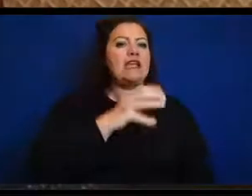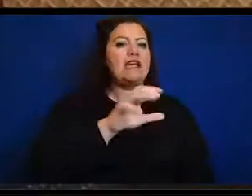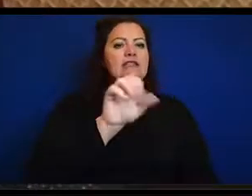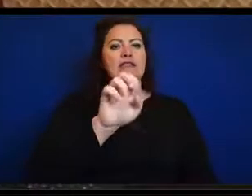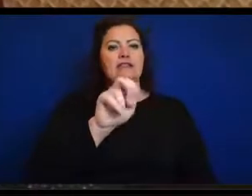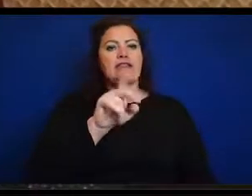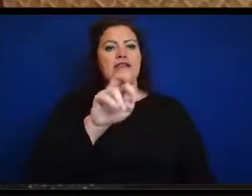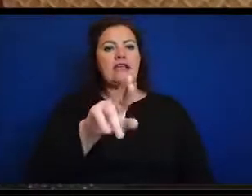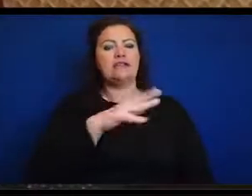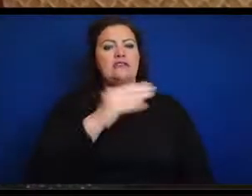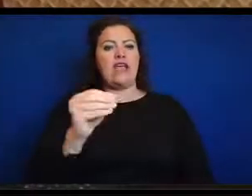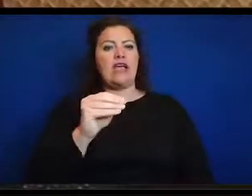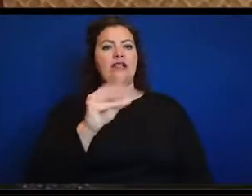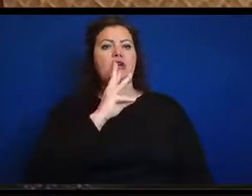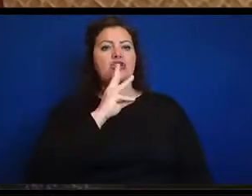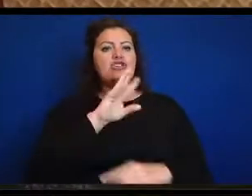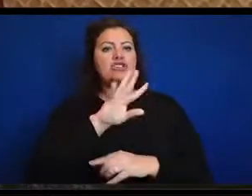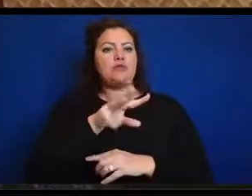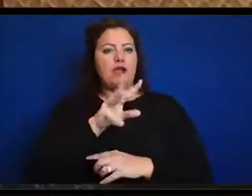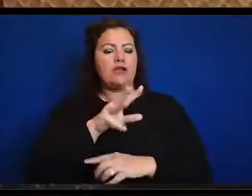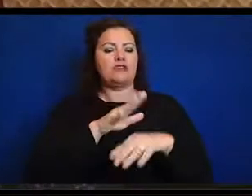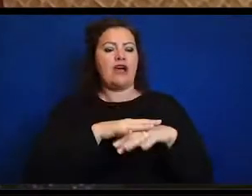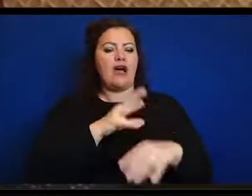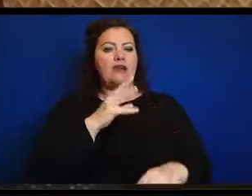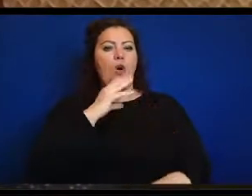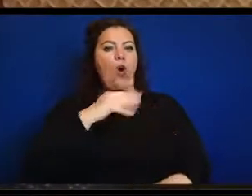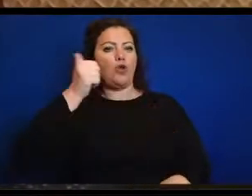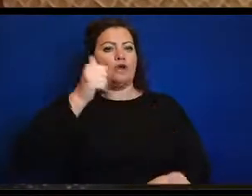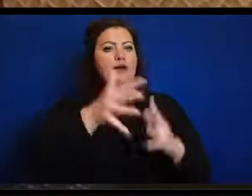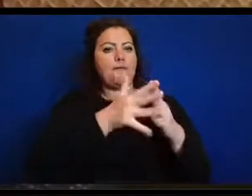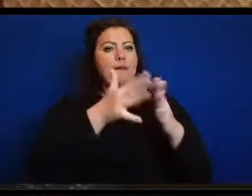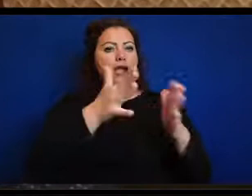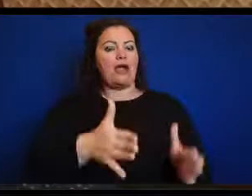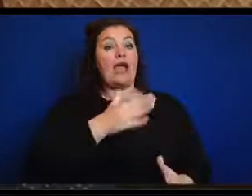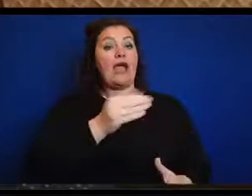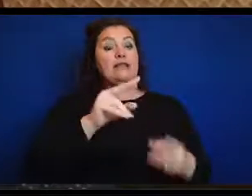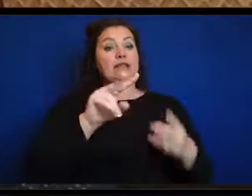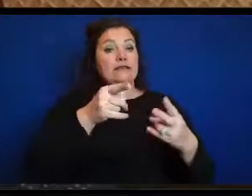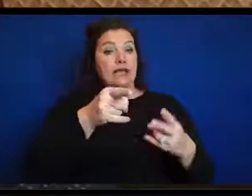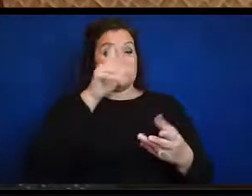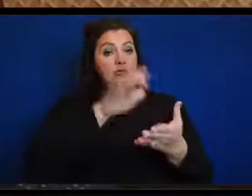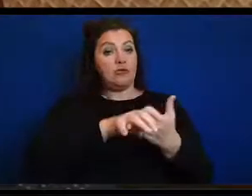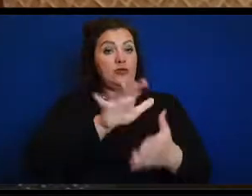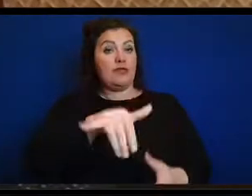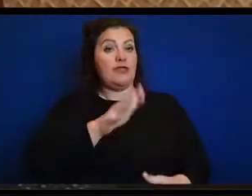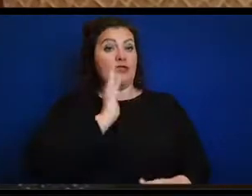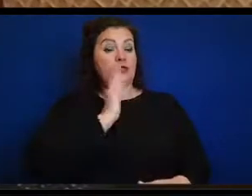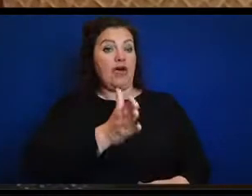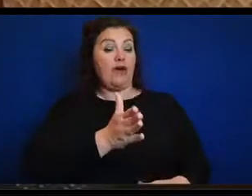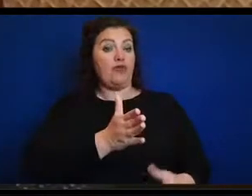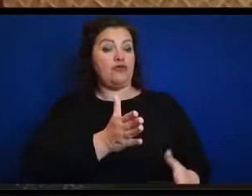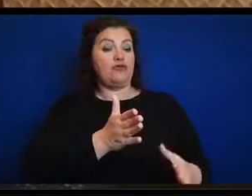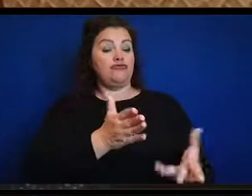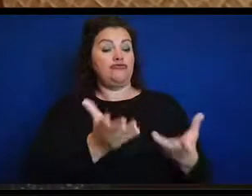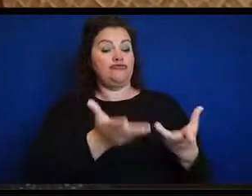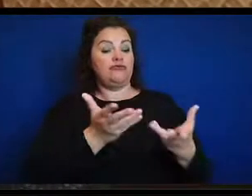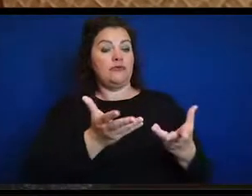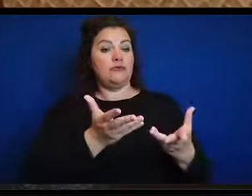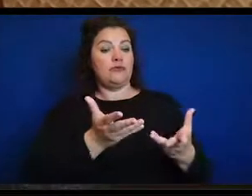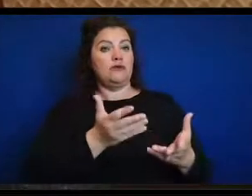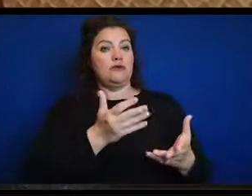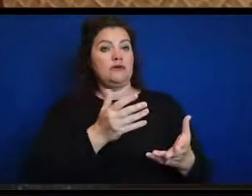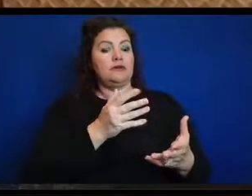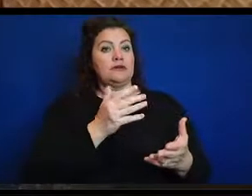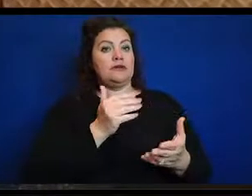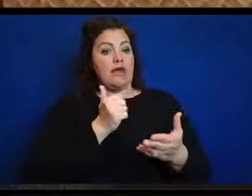sprinklers have on older Americans? And second, do you believe it would be significantly and meaningfully helpful